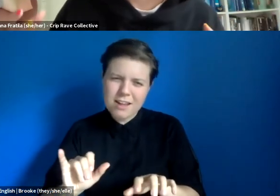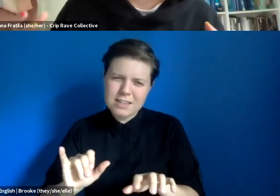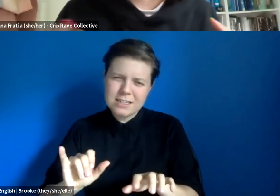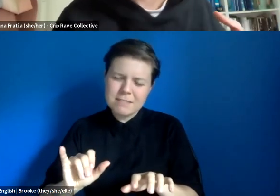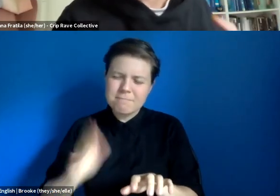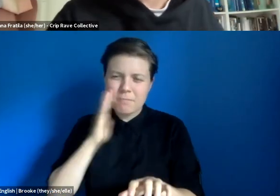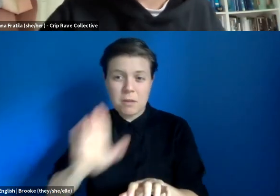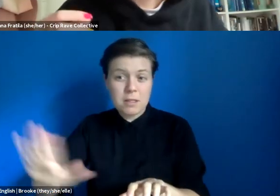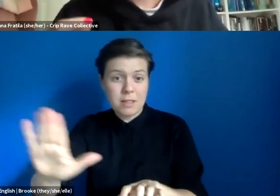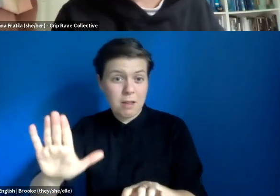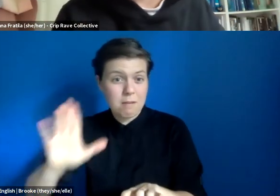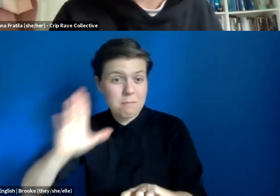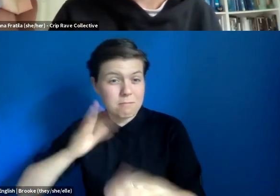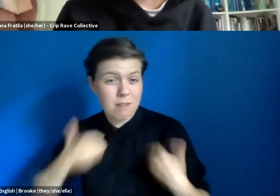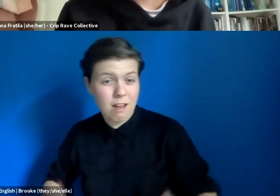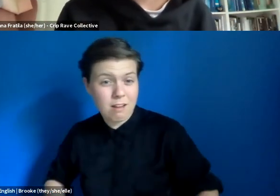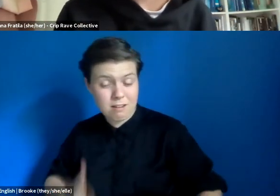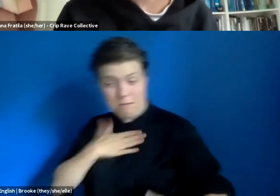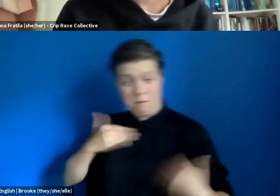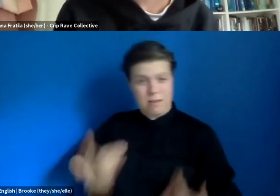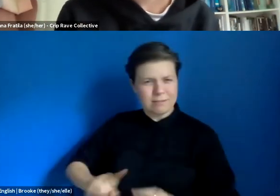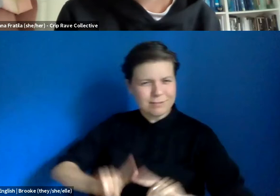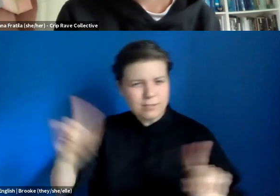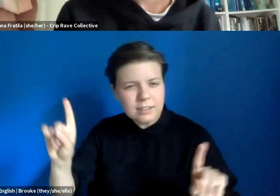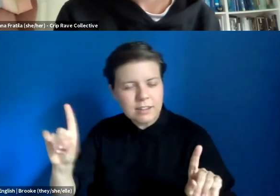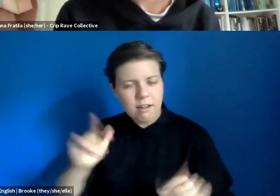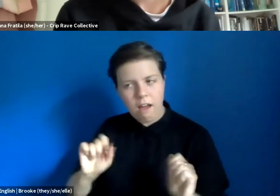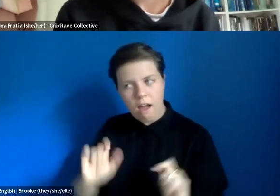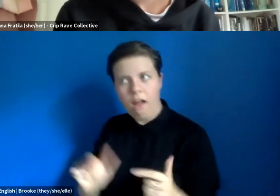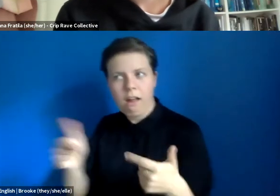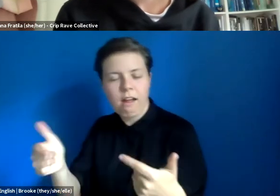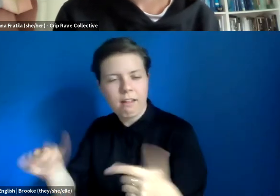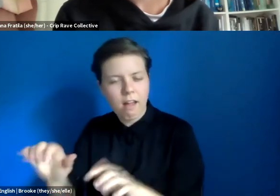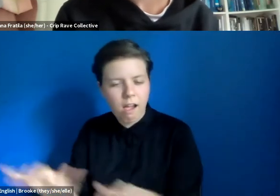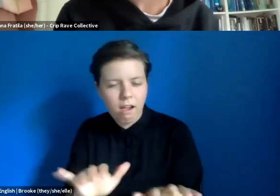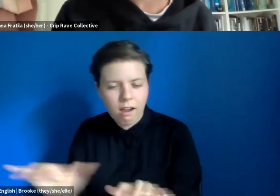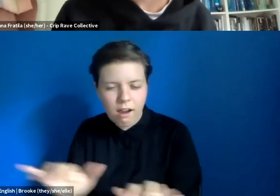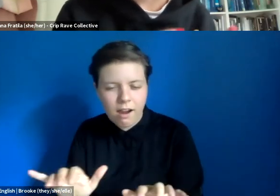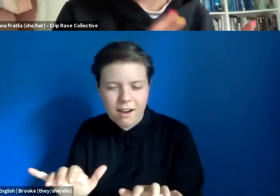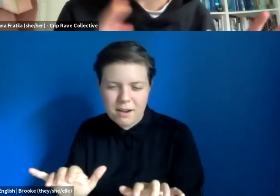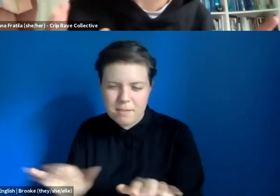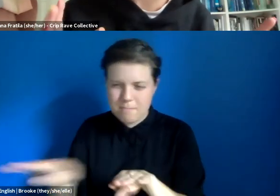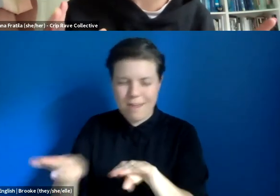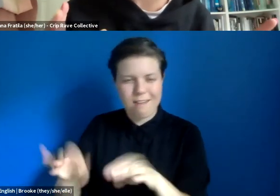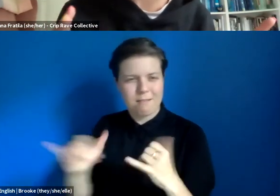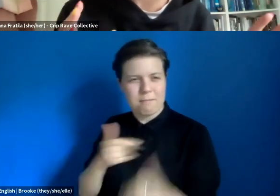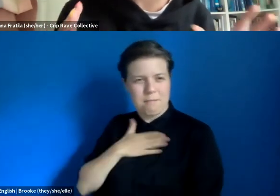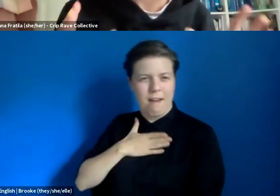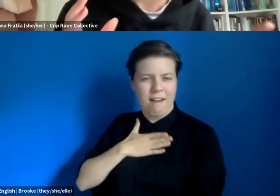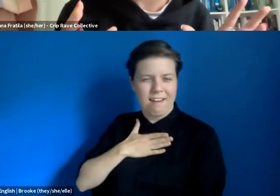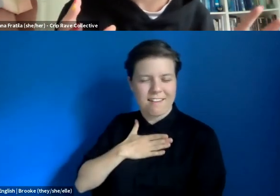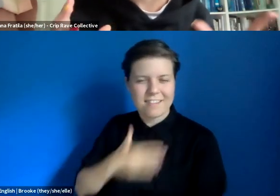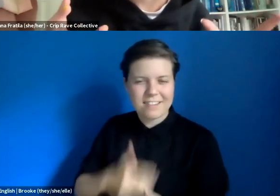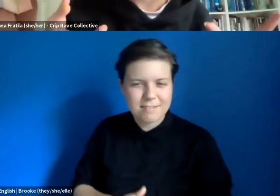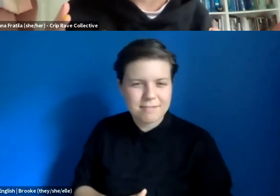behave in the form of my body in order to play the instrument. And it was basically, it was like